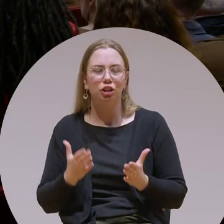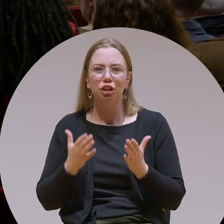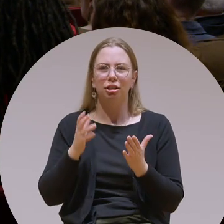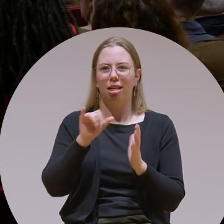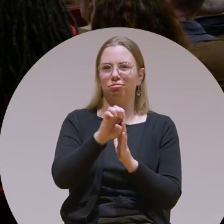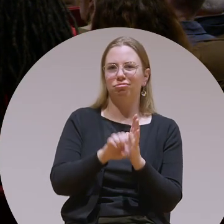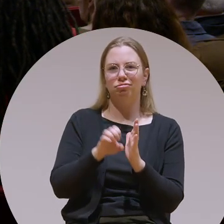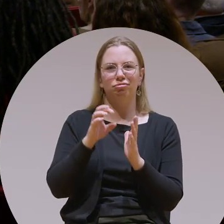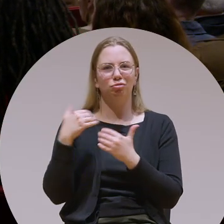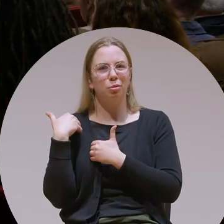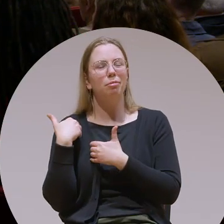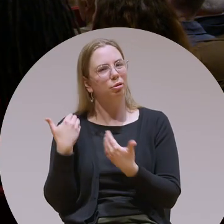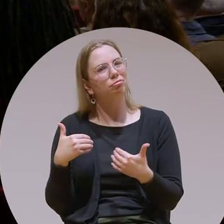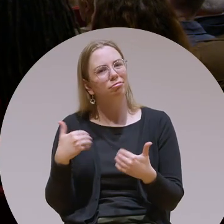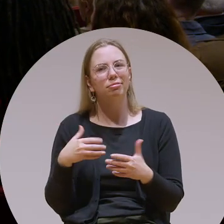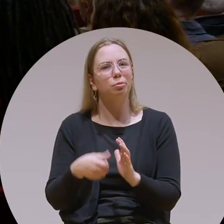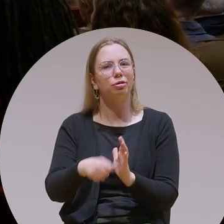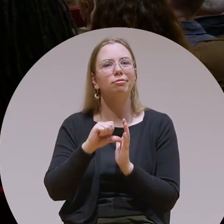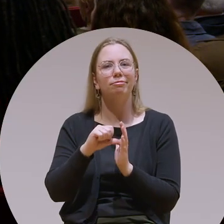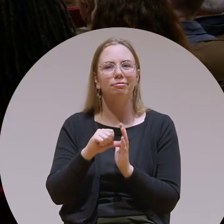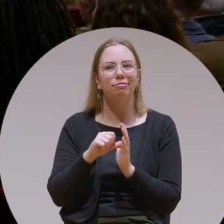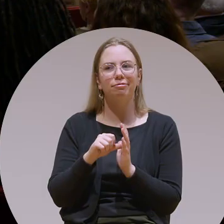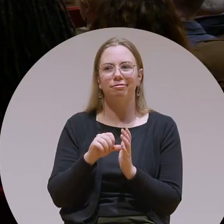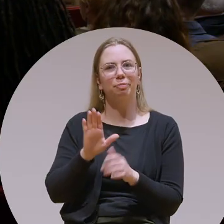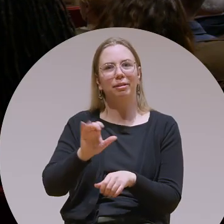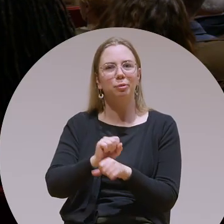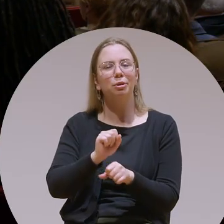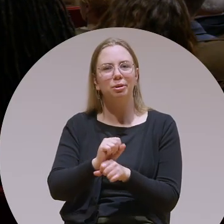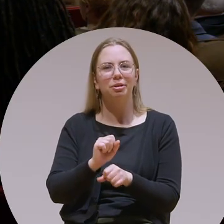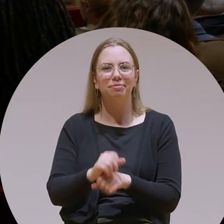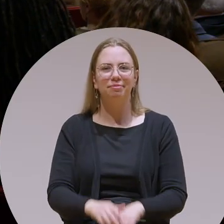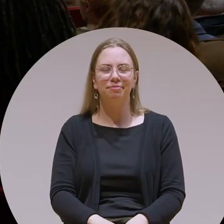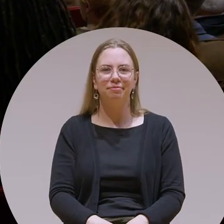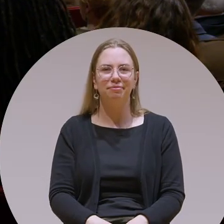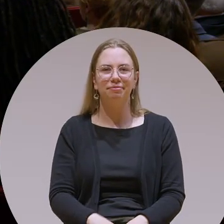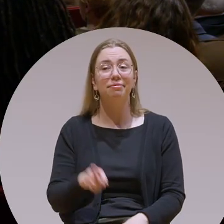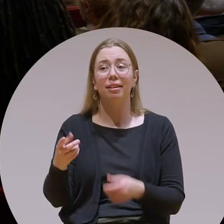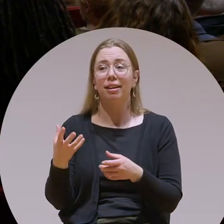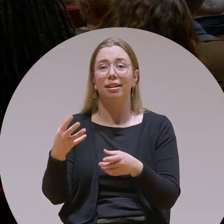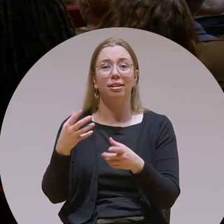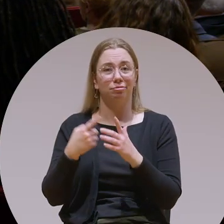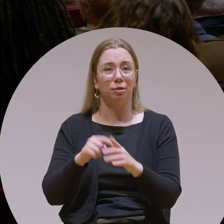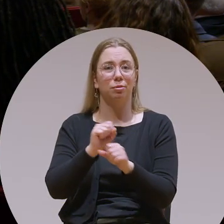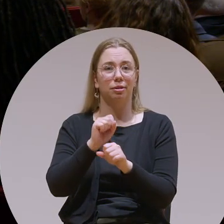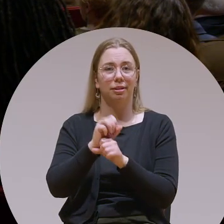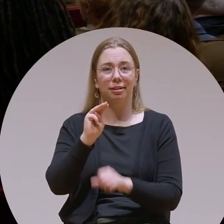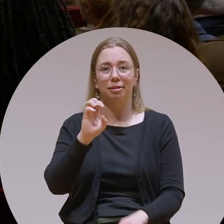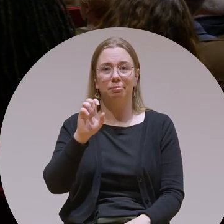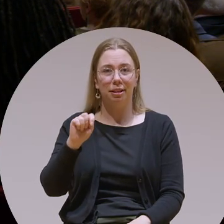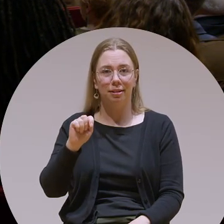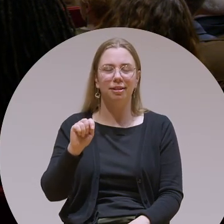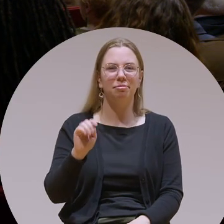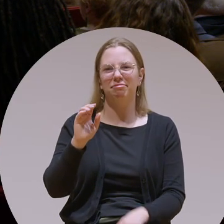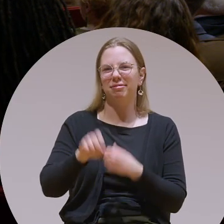very impressed that what he does with this. He joined the Metropolitan Museum in